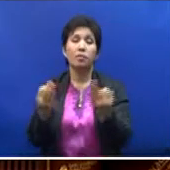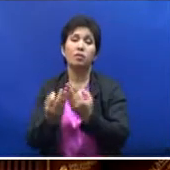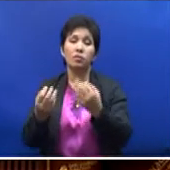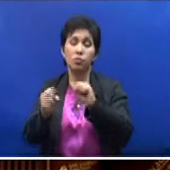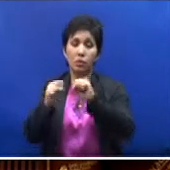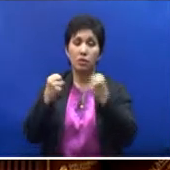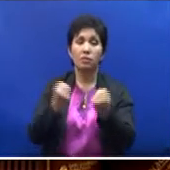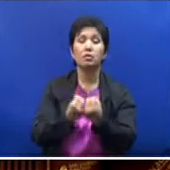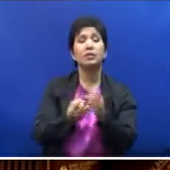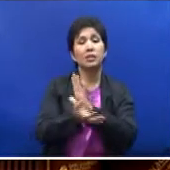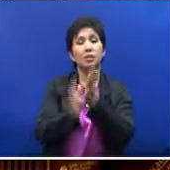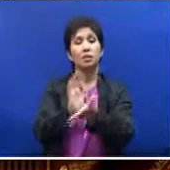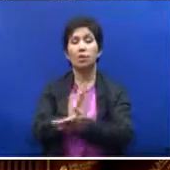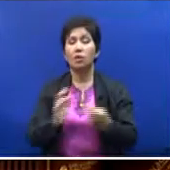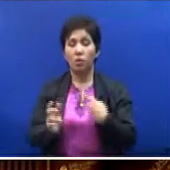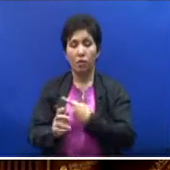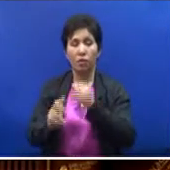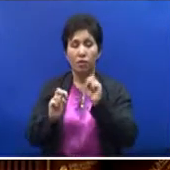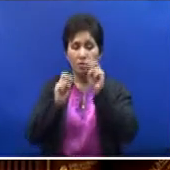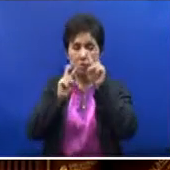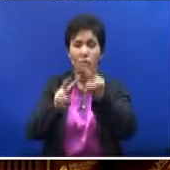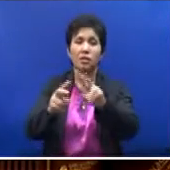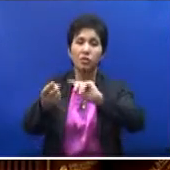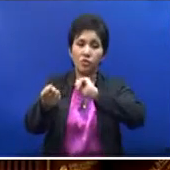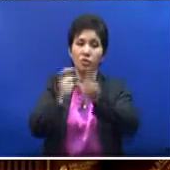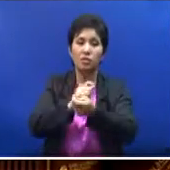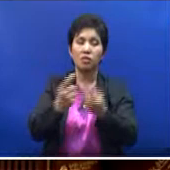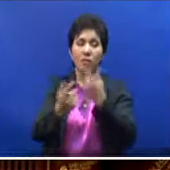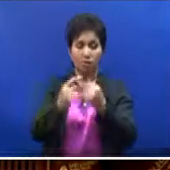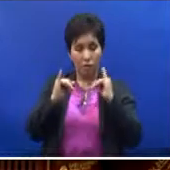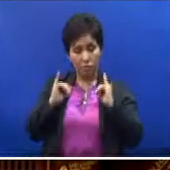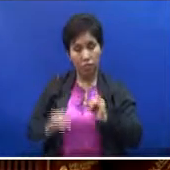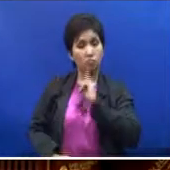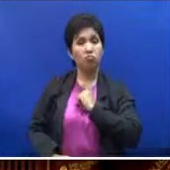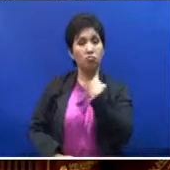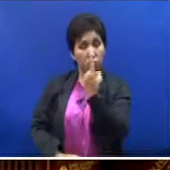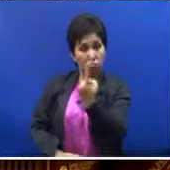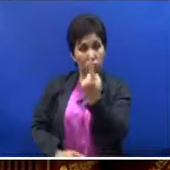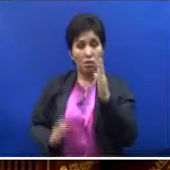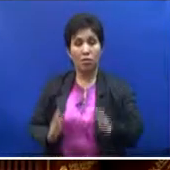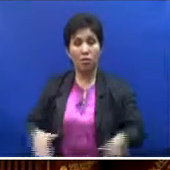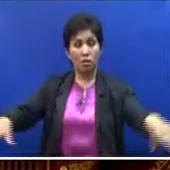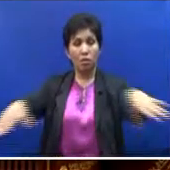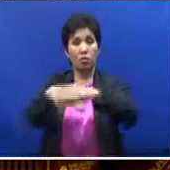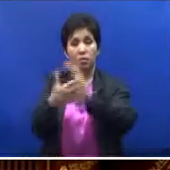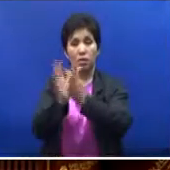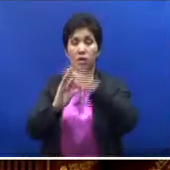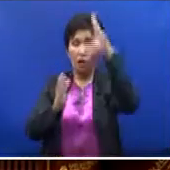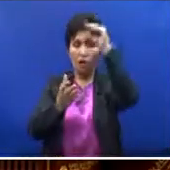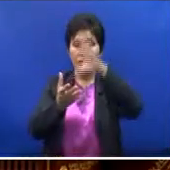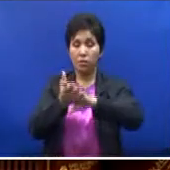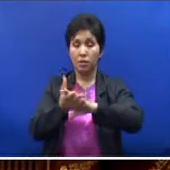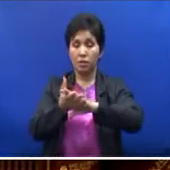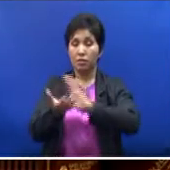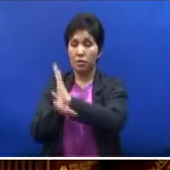roles. Okay, so we can see that the change from a single person, when someone get married, okay, so they become husband and they